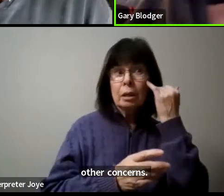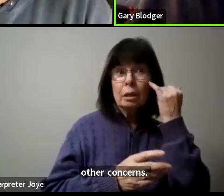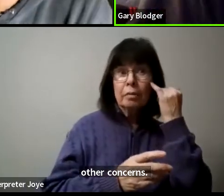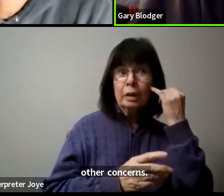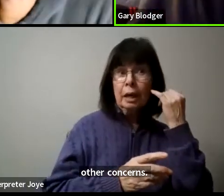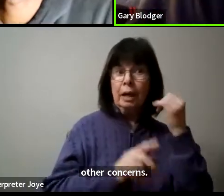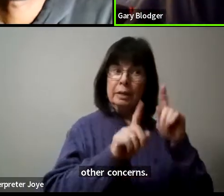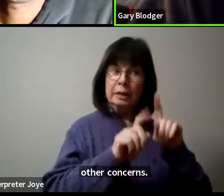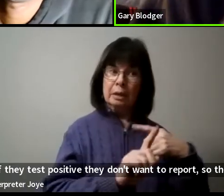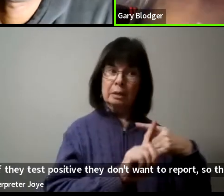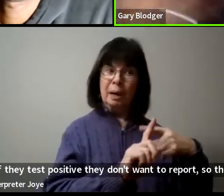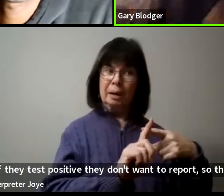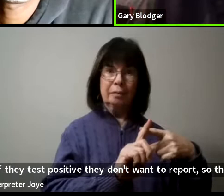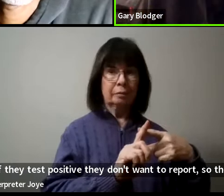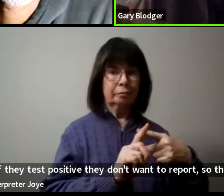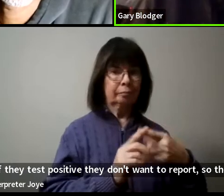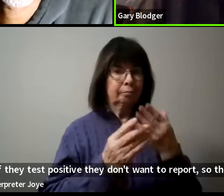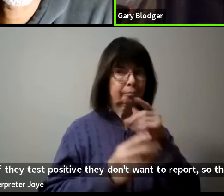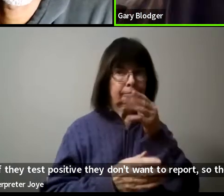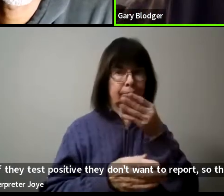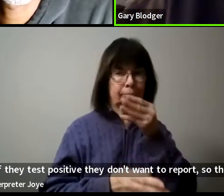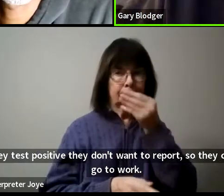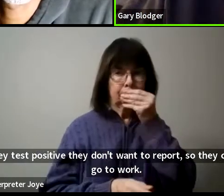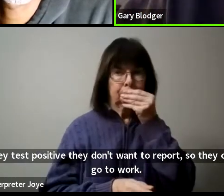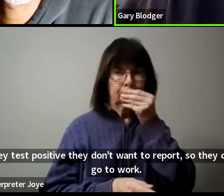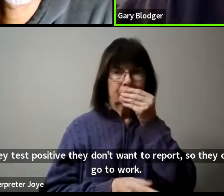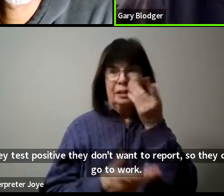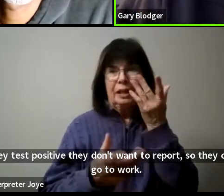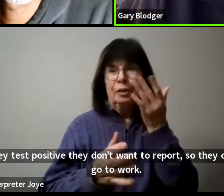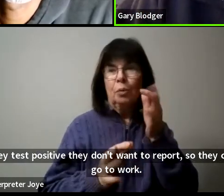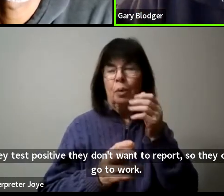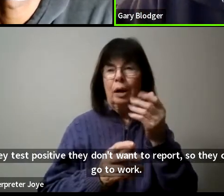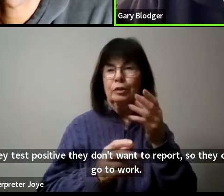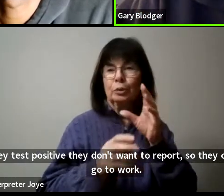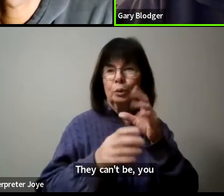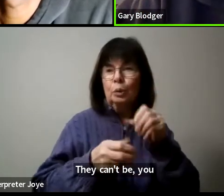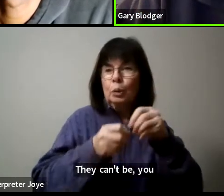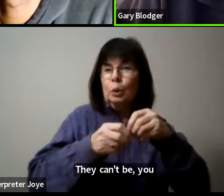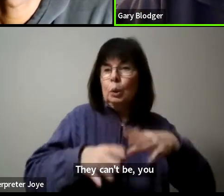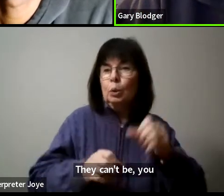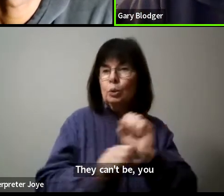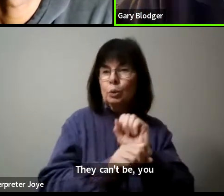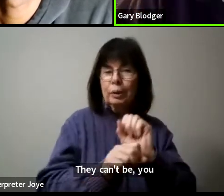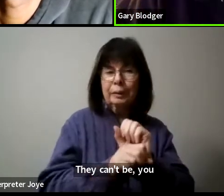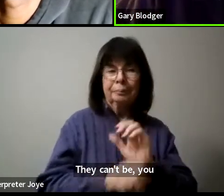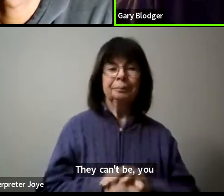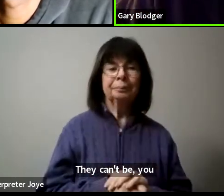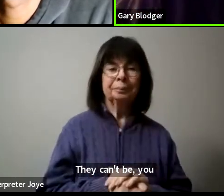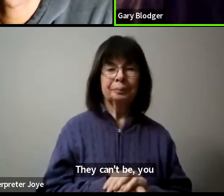report, so they can't go to work. They can't be, so we're in the same